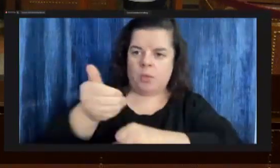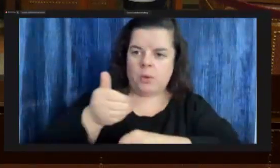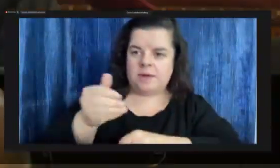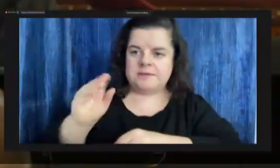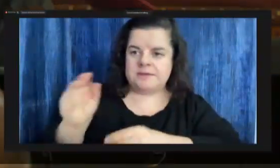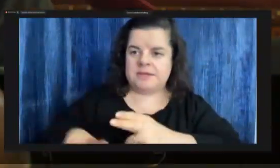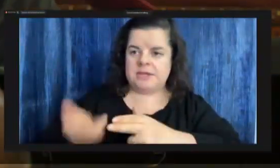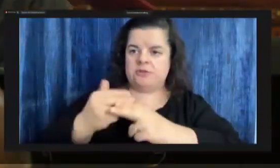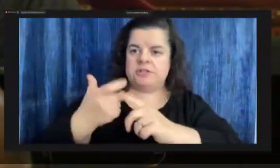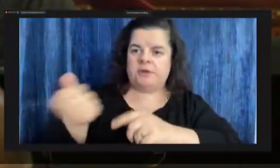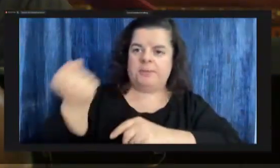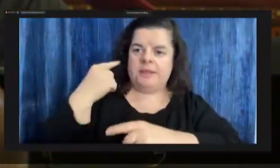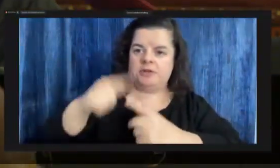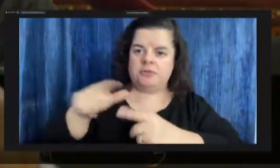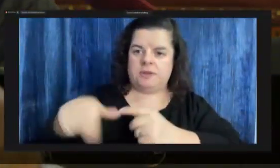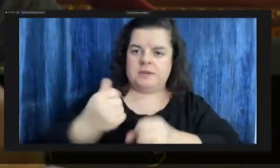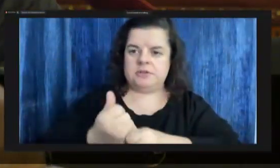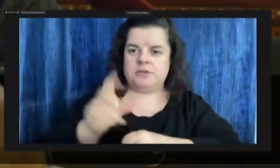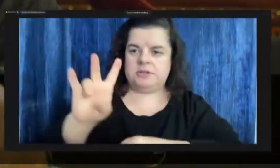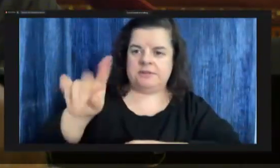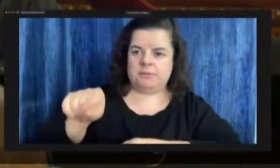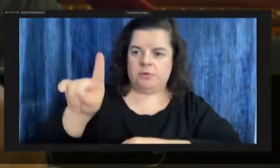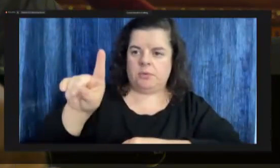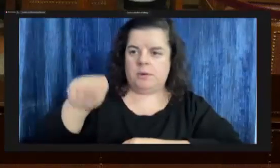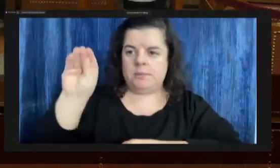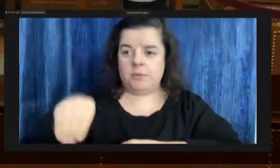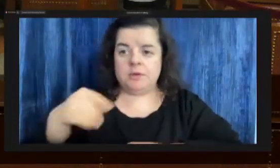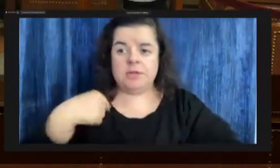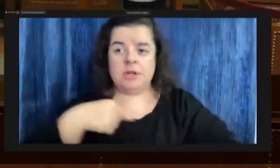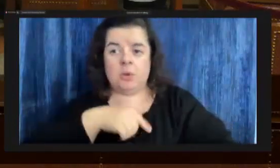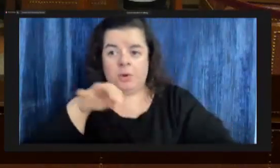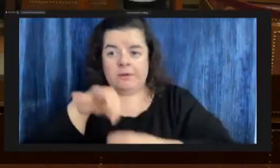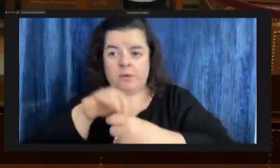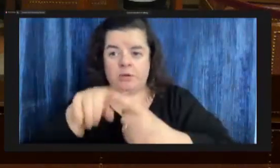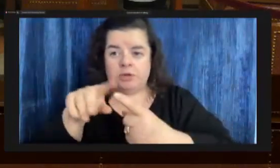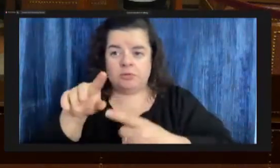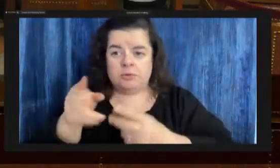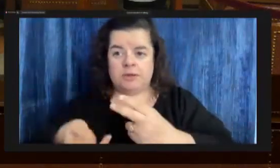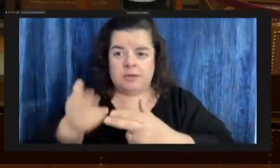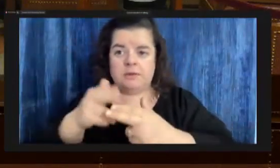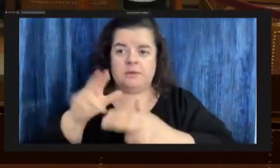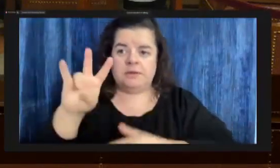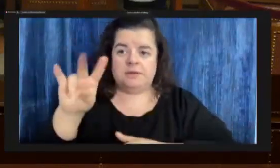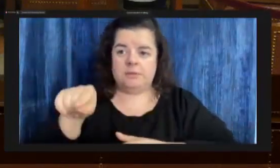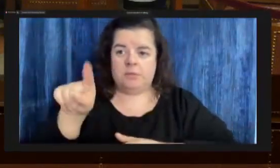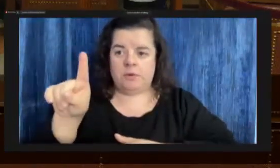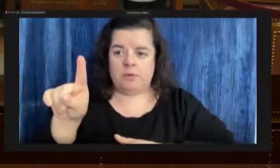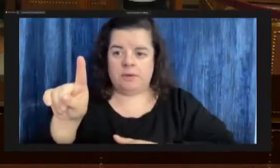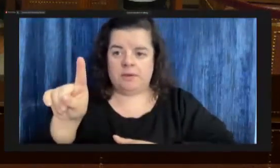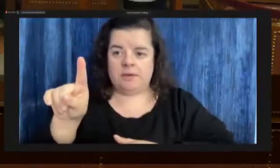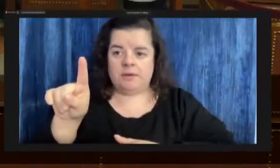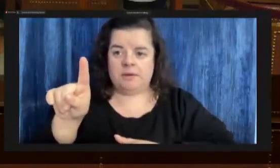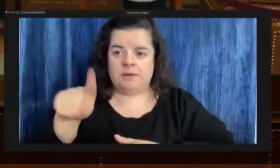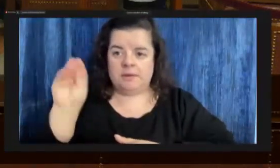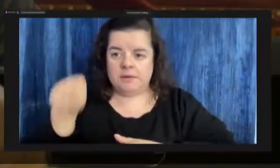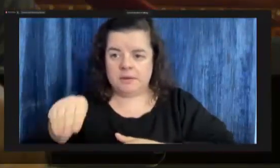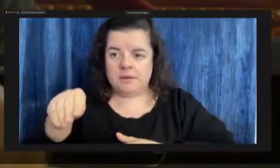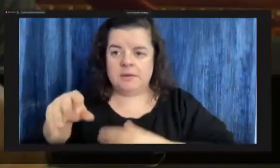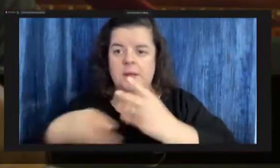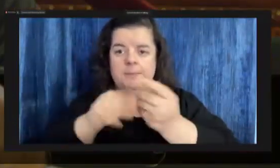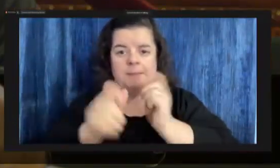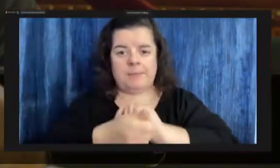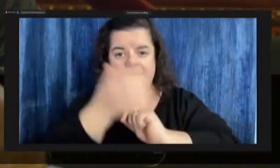year is 7.1%. So we're essentially voting on a 7.1% increase. This is 7.1%. The amendment in front of you is